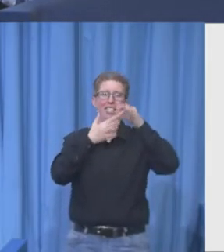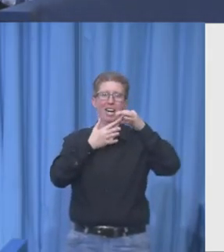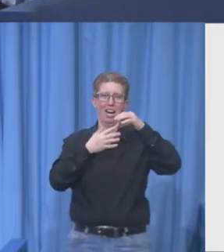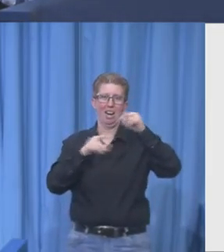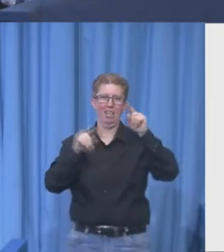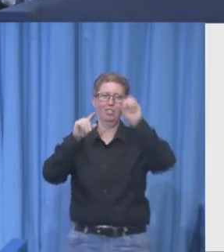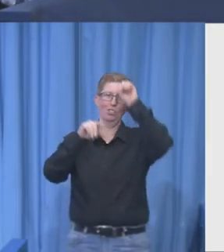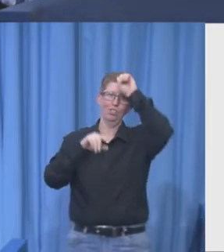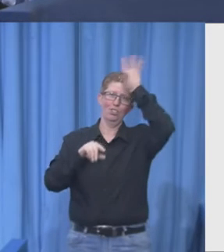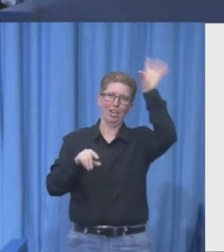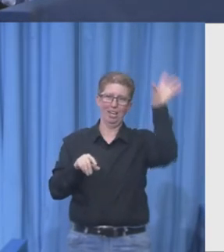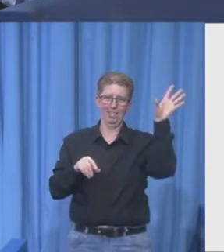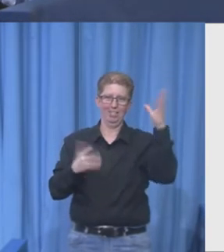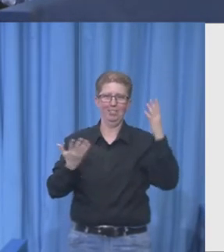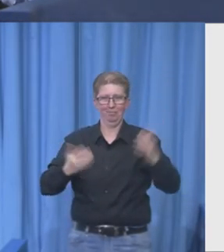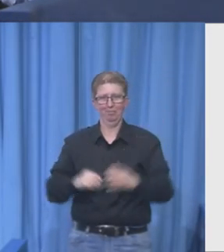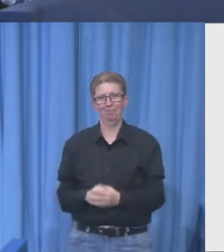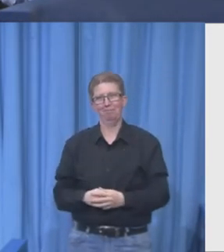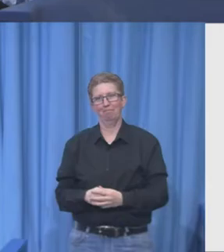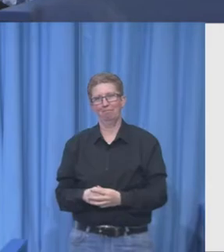and not very much after